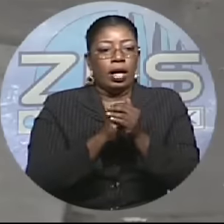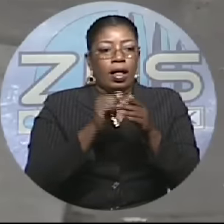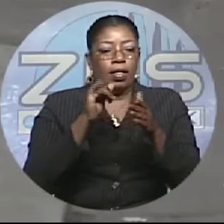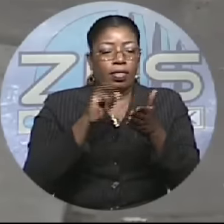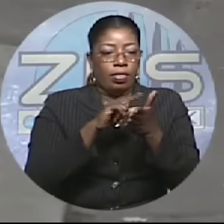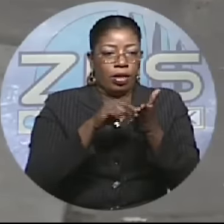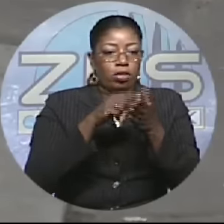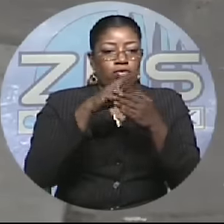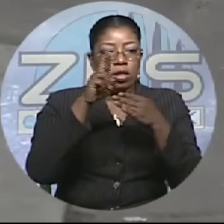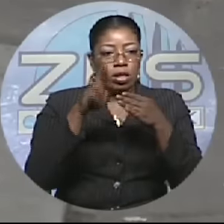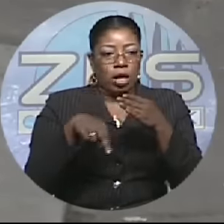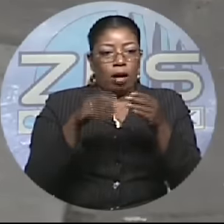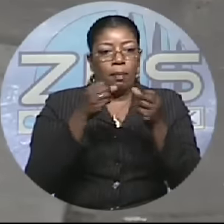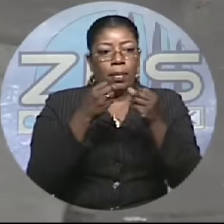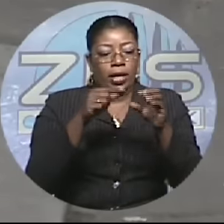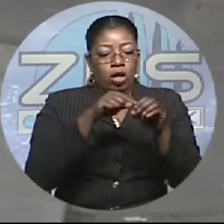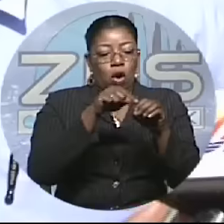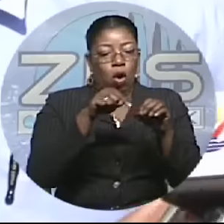was damaged as well.